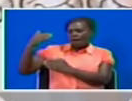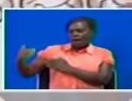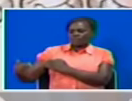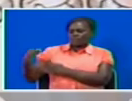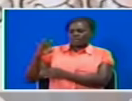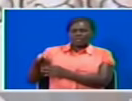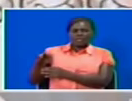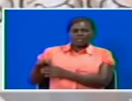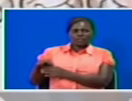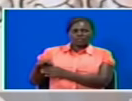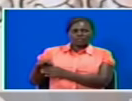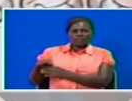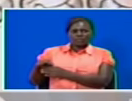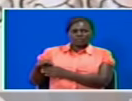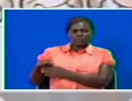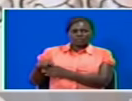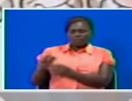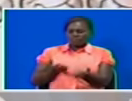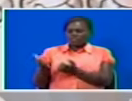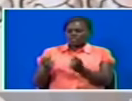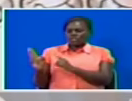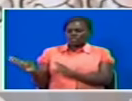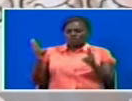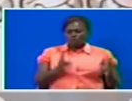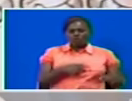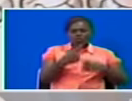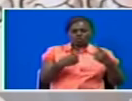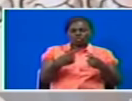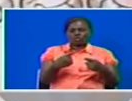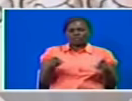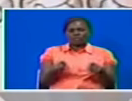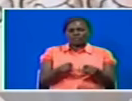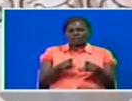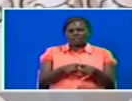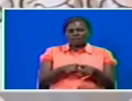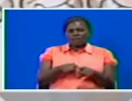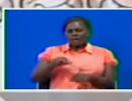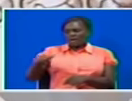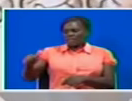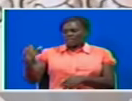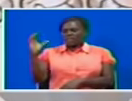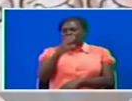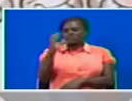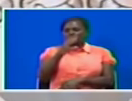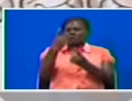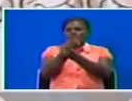the election. We need to go about our own businesses just like any other civilized democracy in the